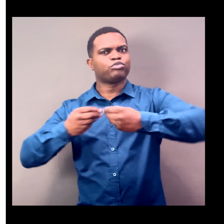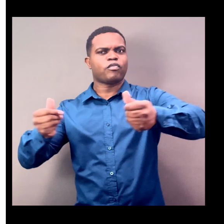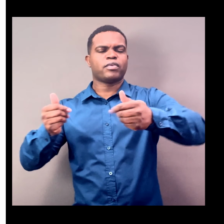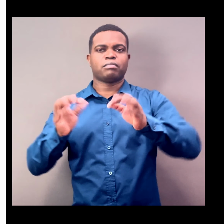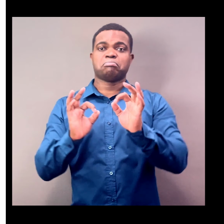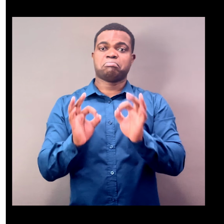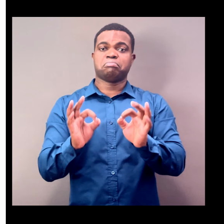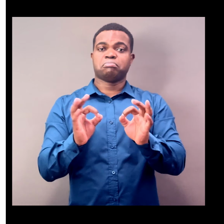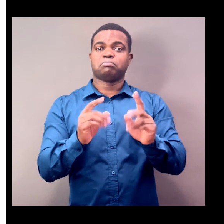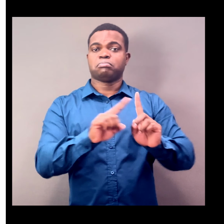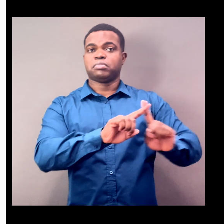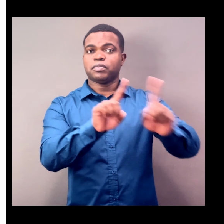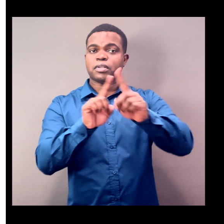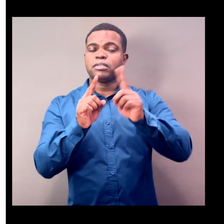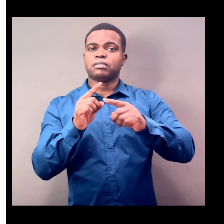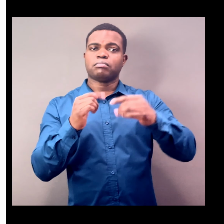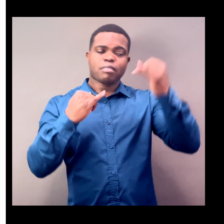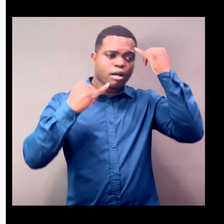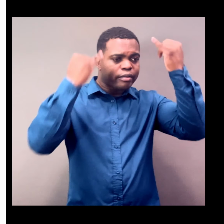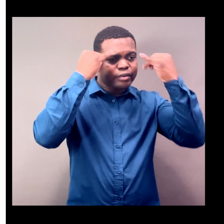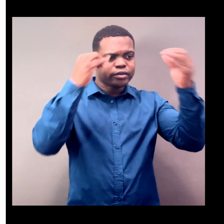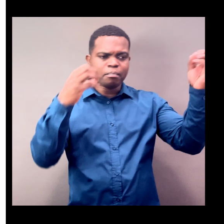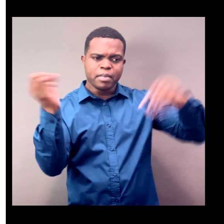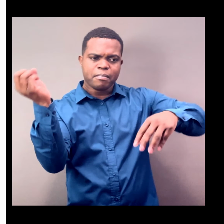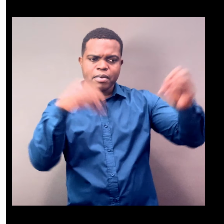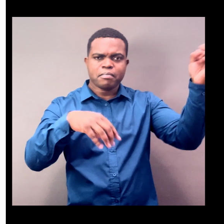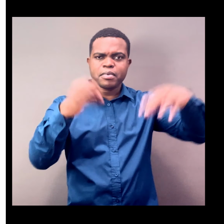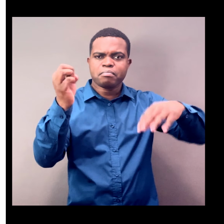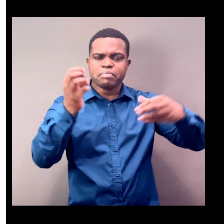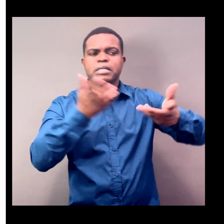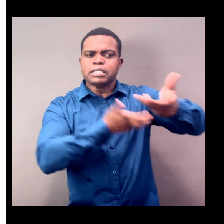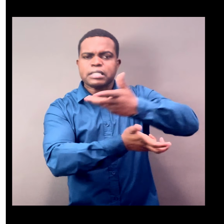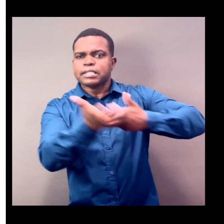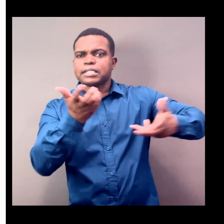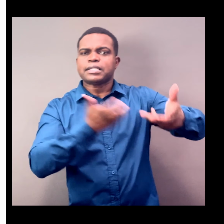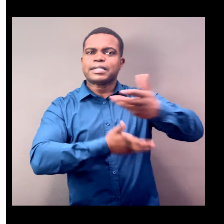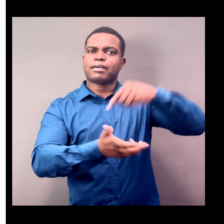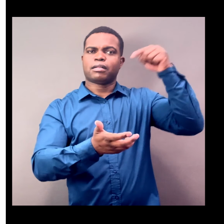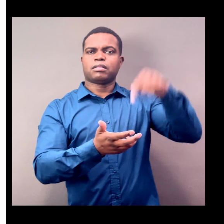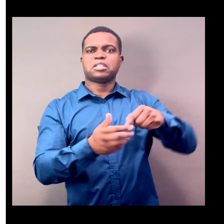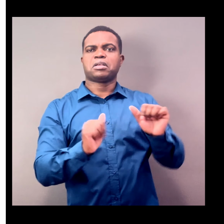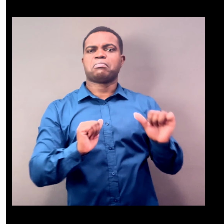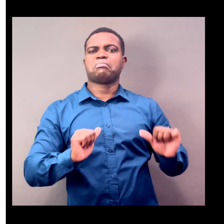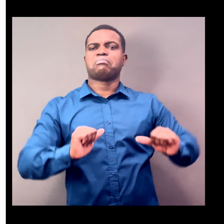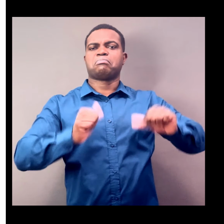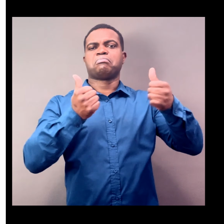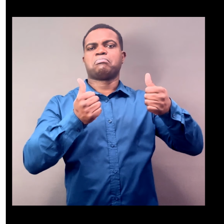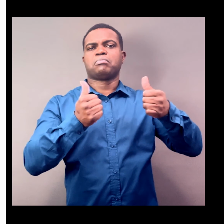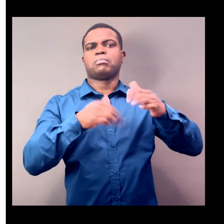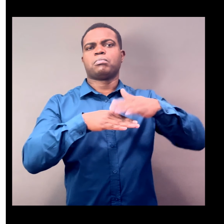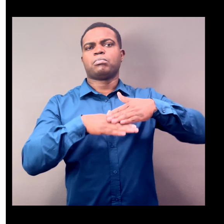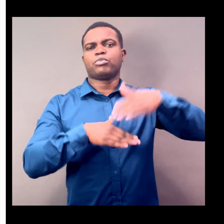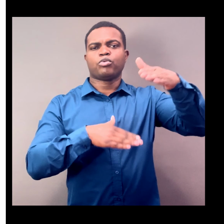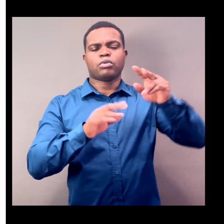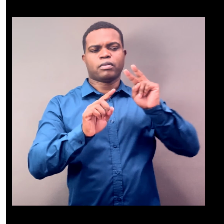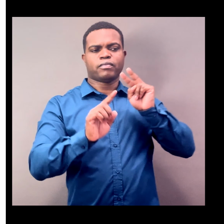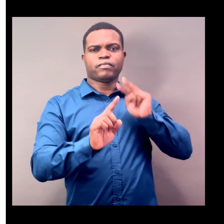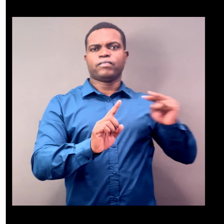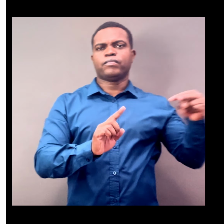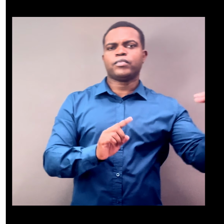you involve group of people coming together to brainstorm, it leads to people